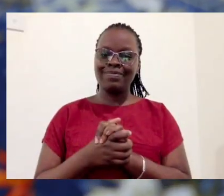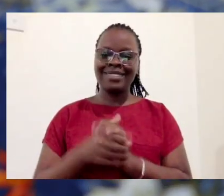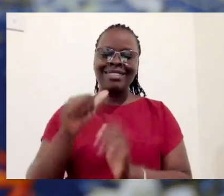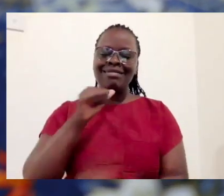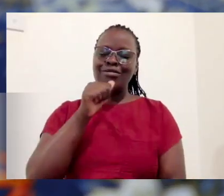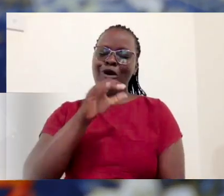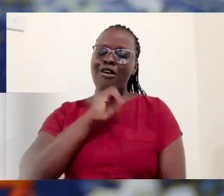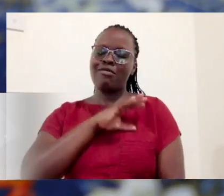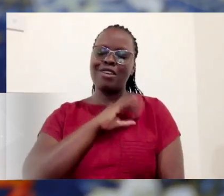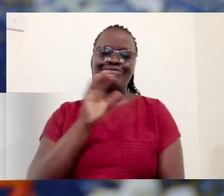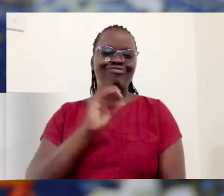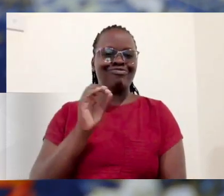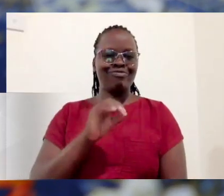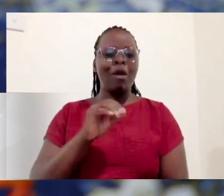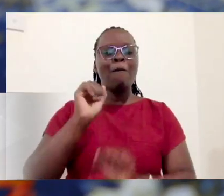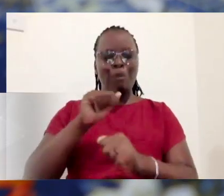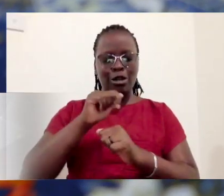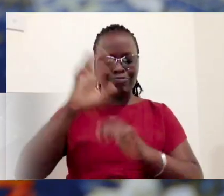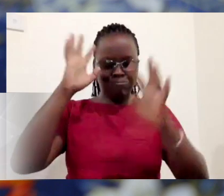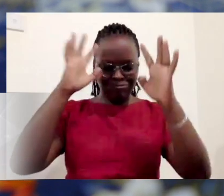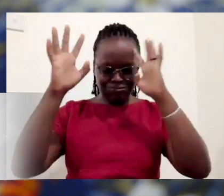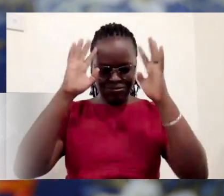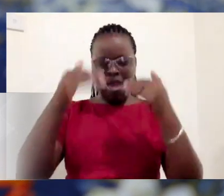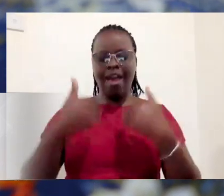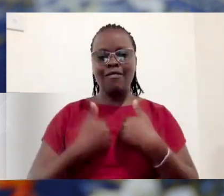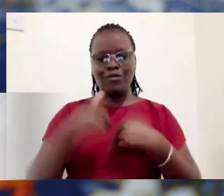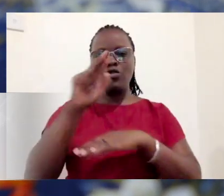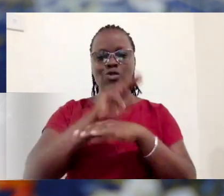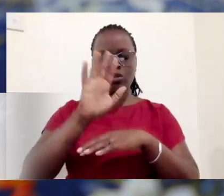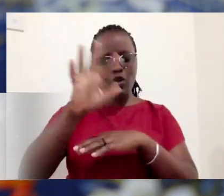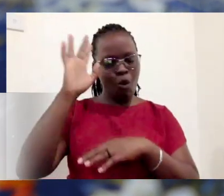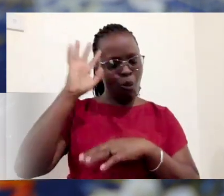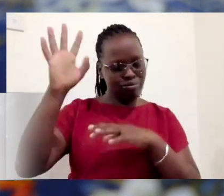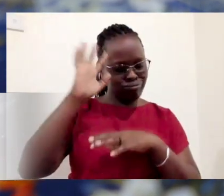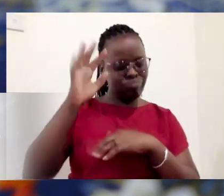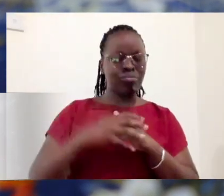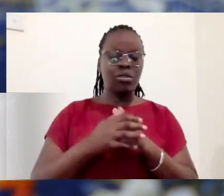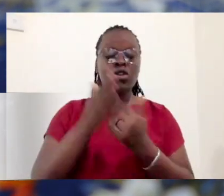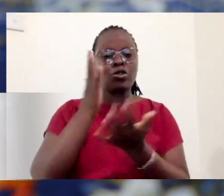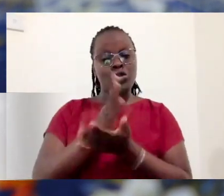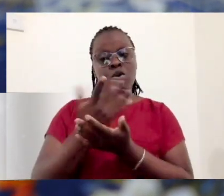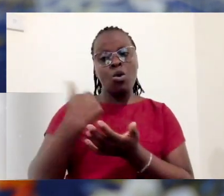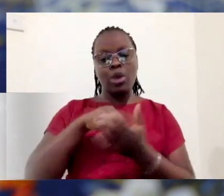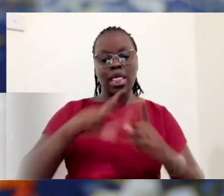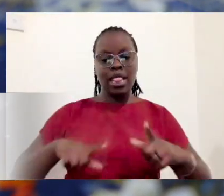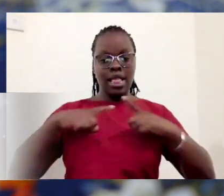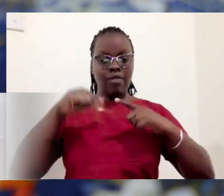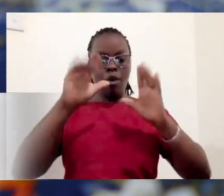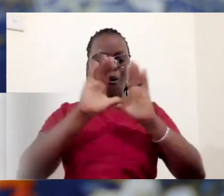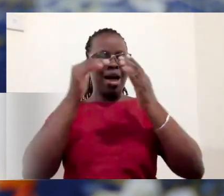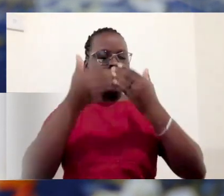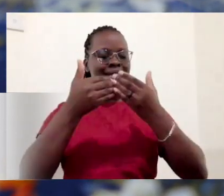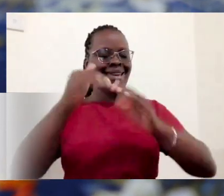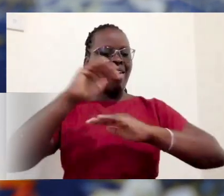And do not be afraid to improvise. Yeah, because we know we live in a world of limited resources.